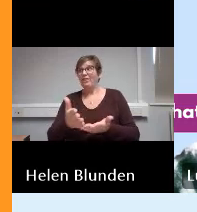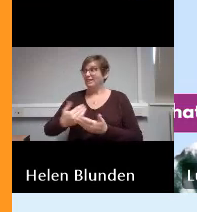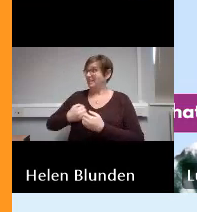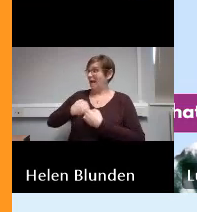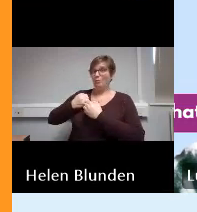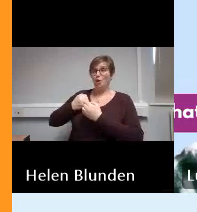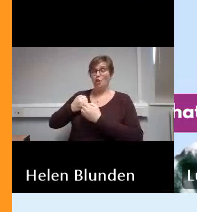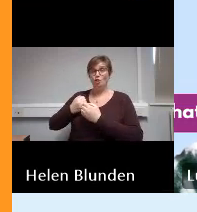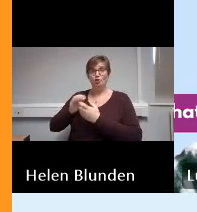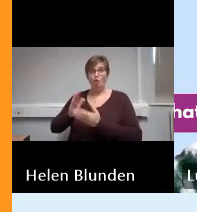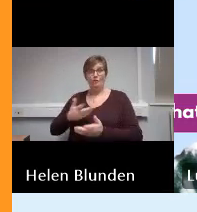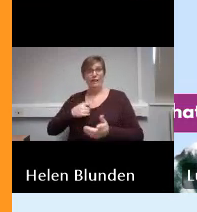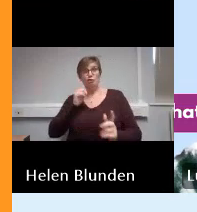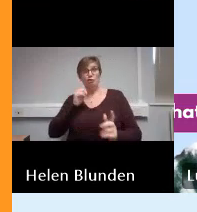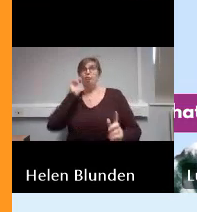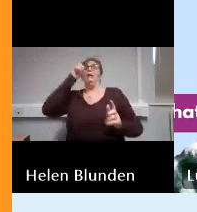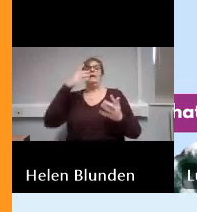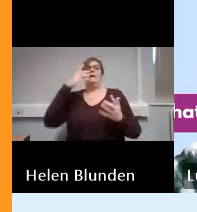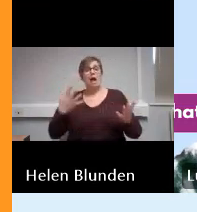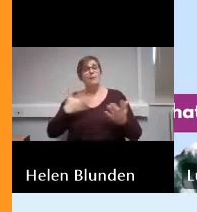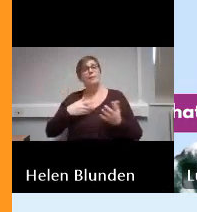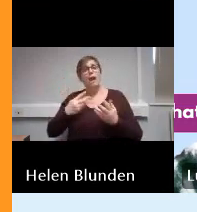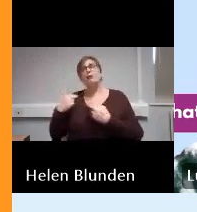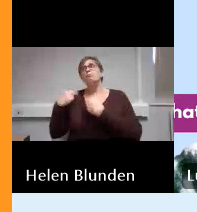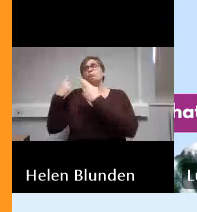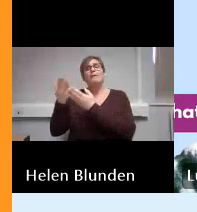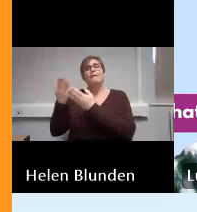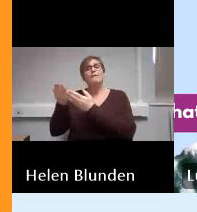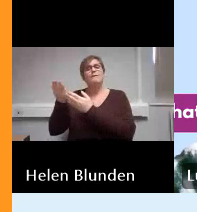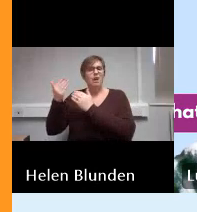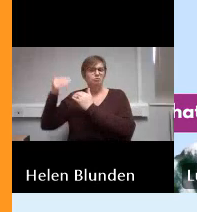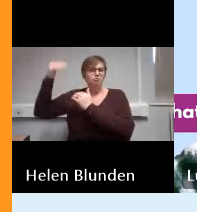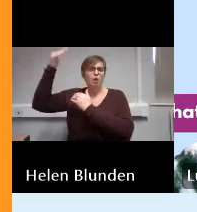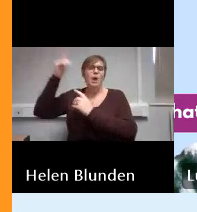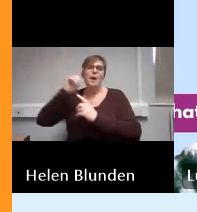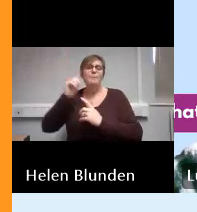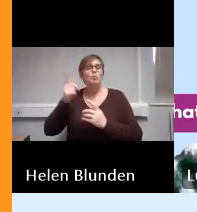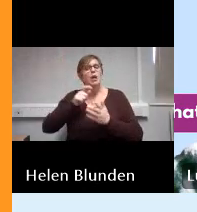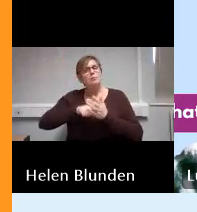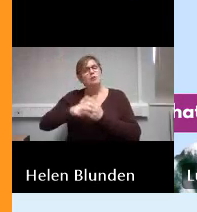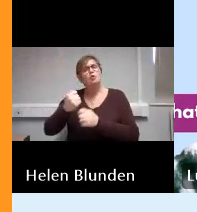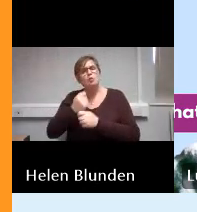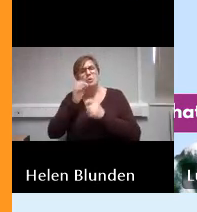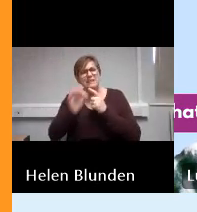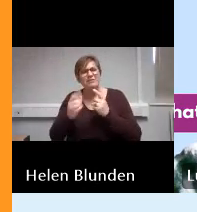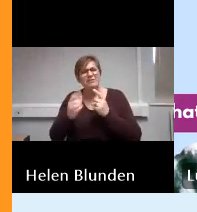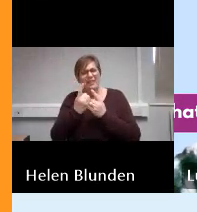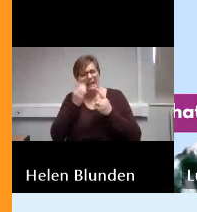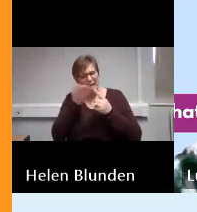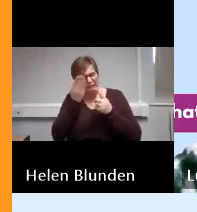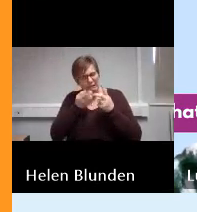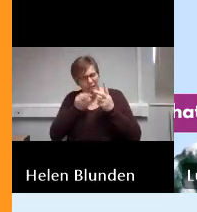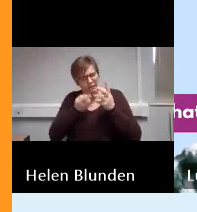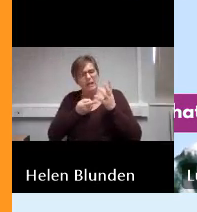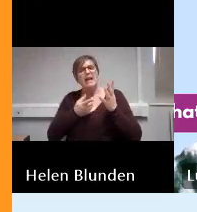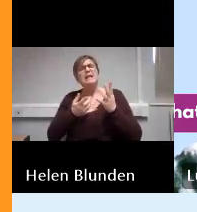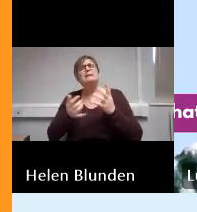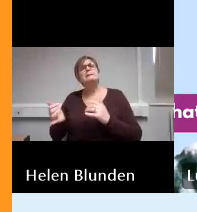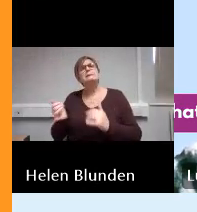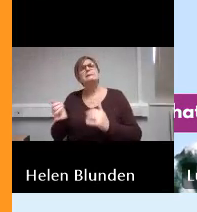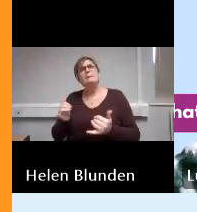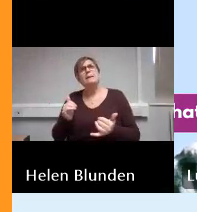it's just struck me now, and I may take that further. But I suppose we're commissioned to do certain things, and I just think sometimes